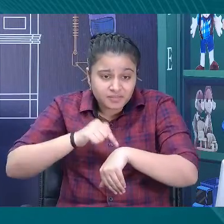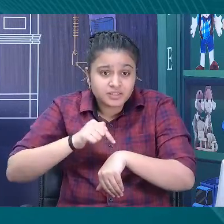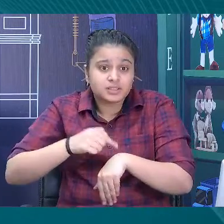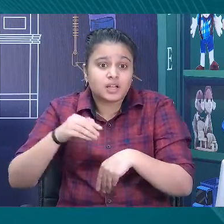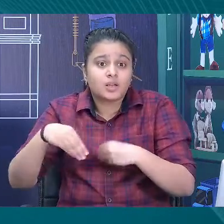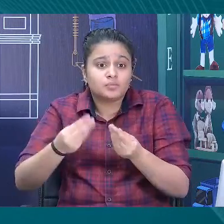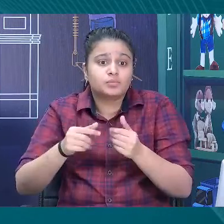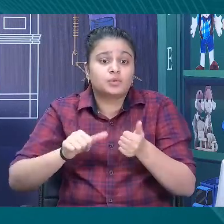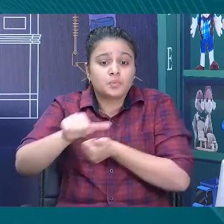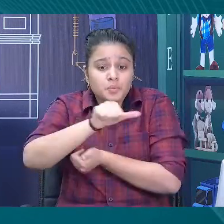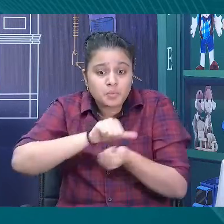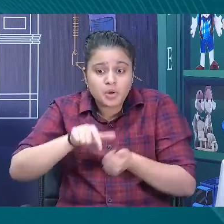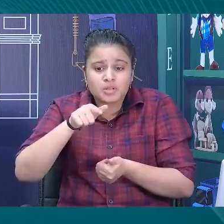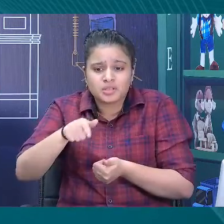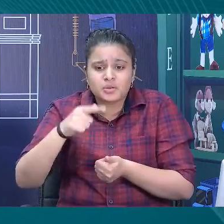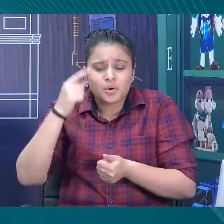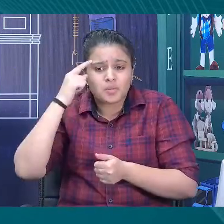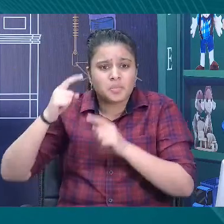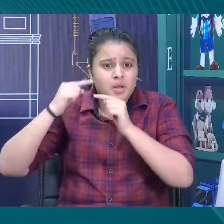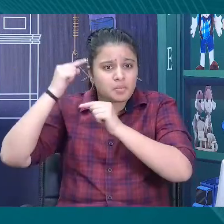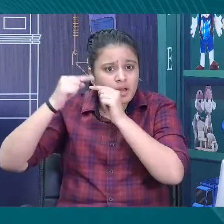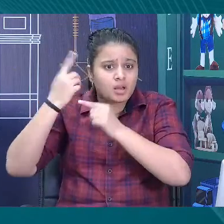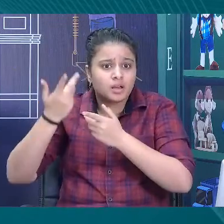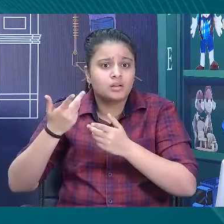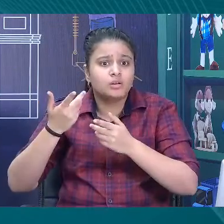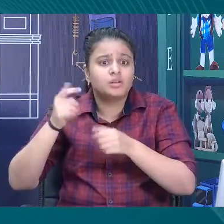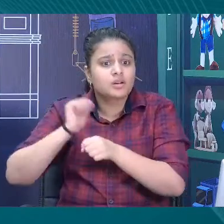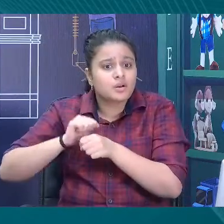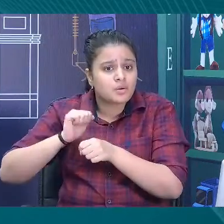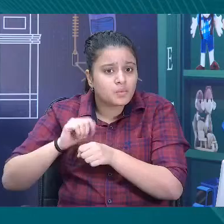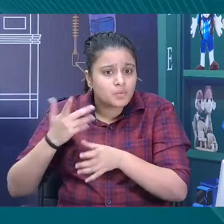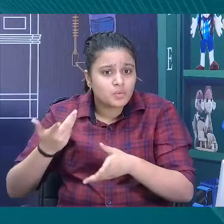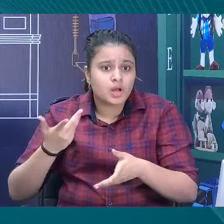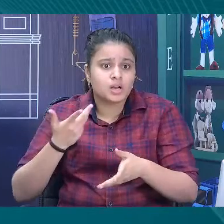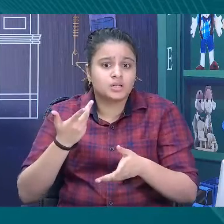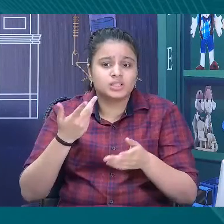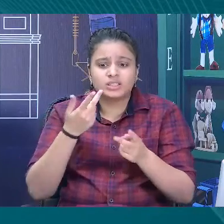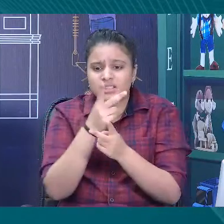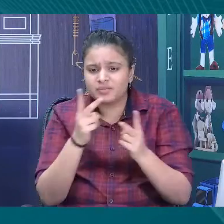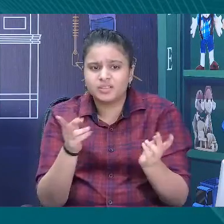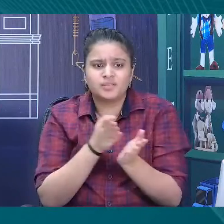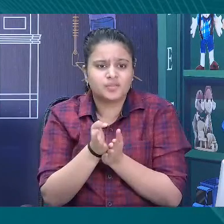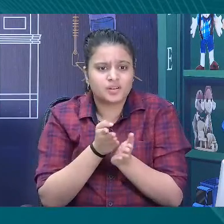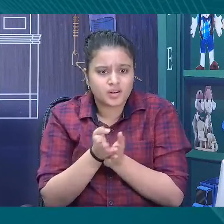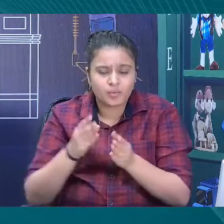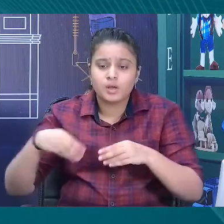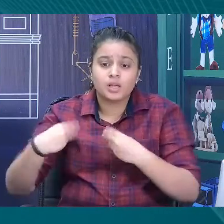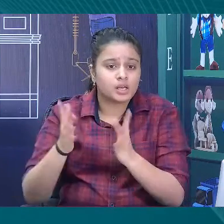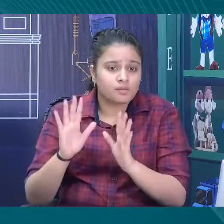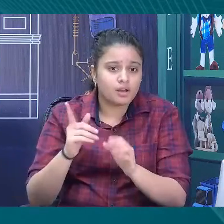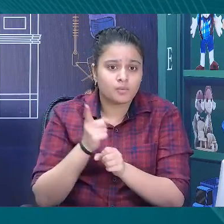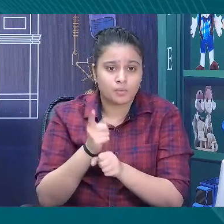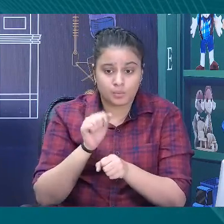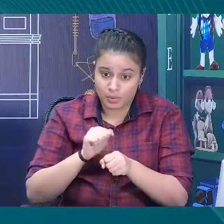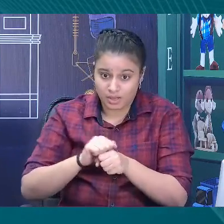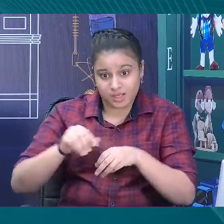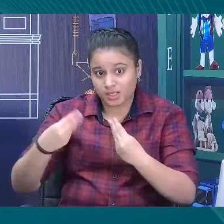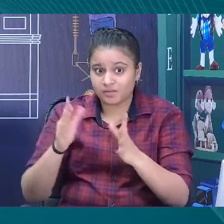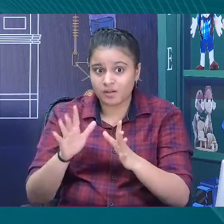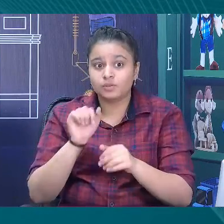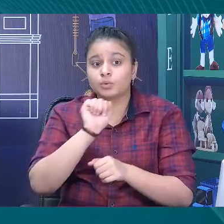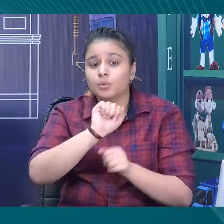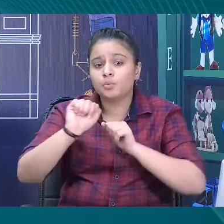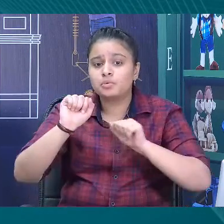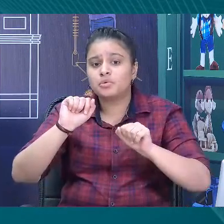to process whatever these options for perception, whatever these modes of perception that we are giving them? Right. And I